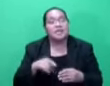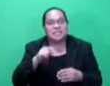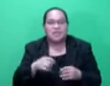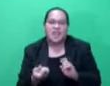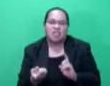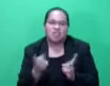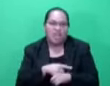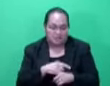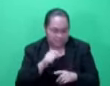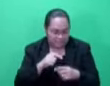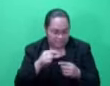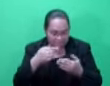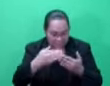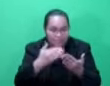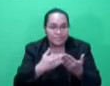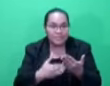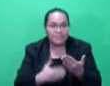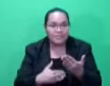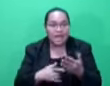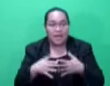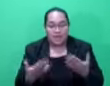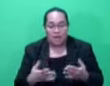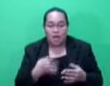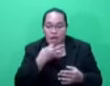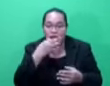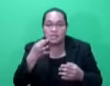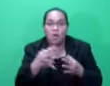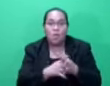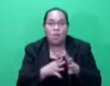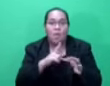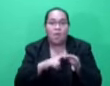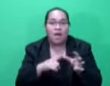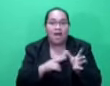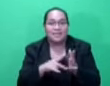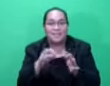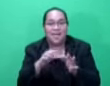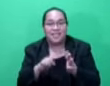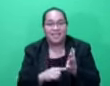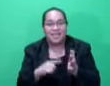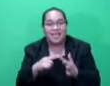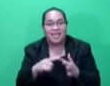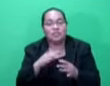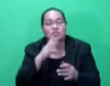order. The Honorable Wangani Bete will now speak instead of